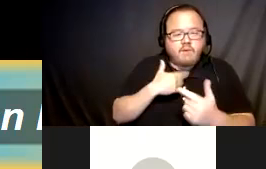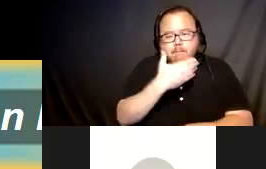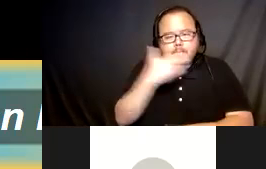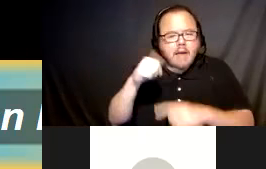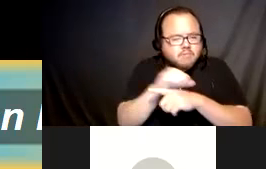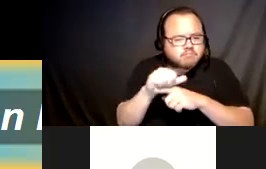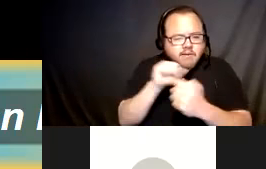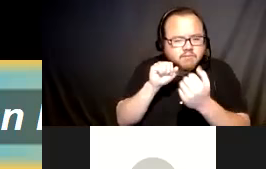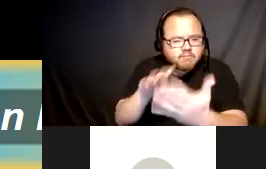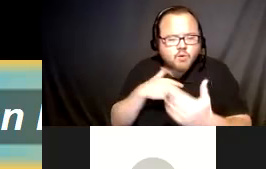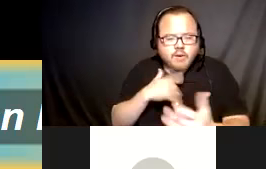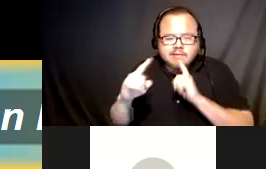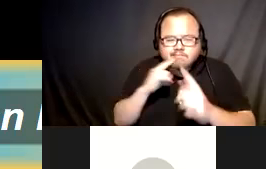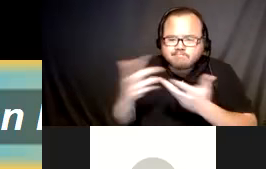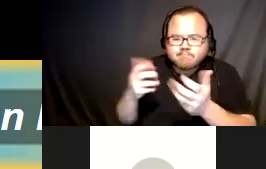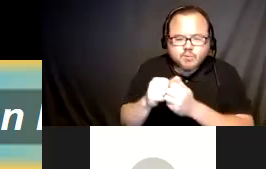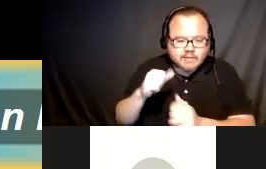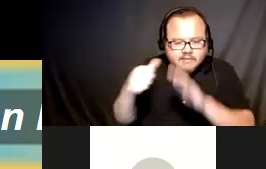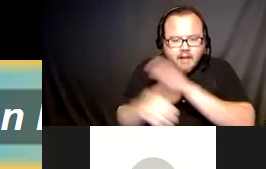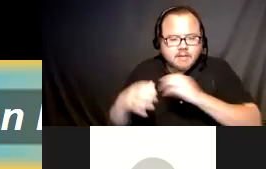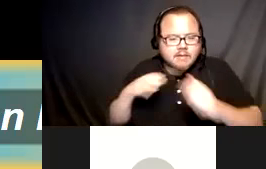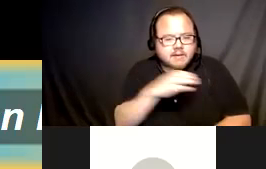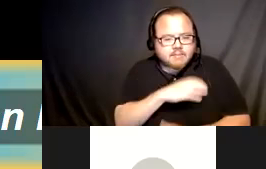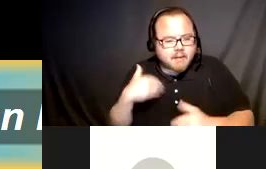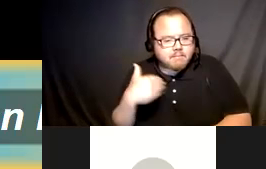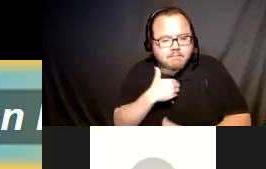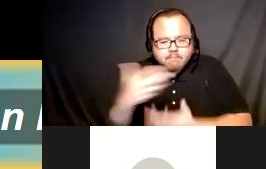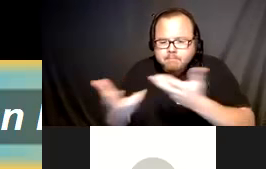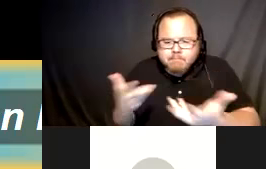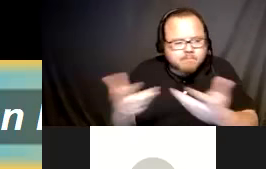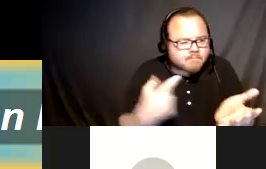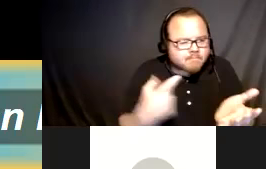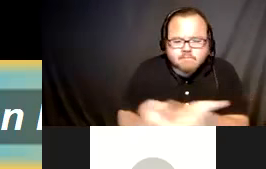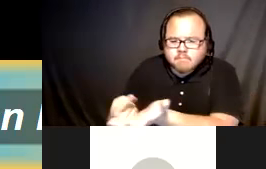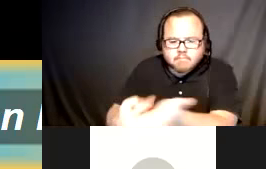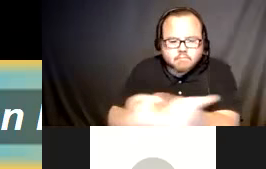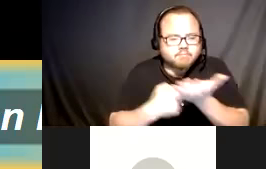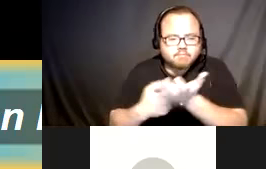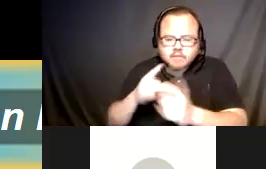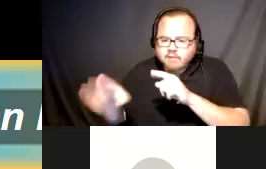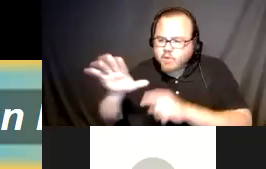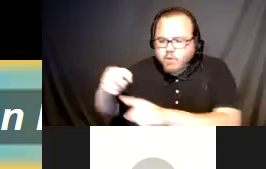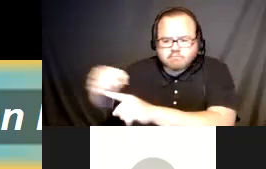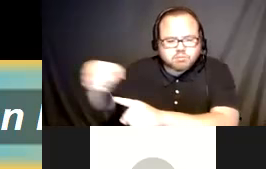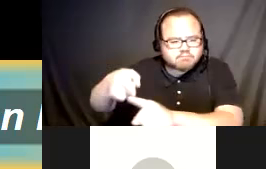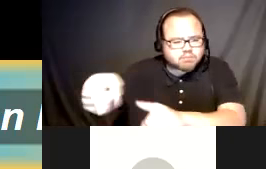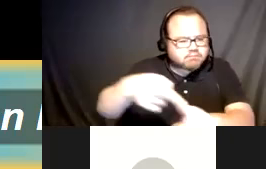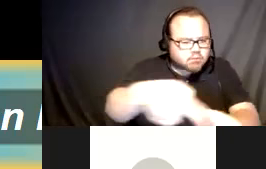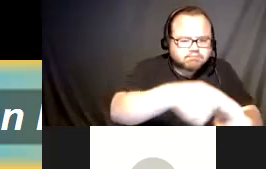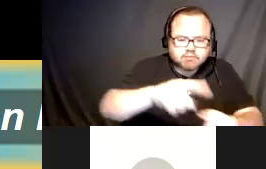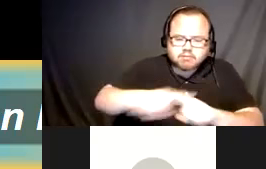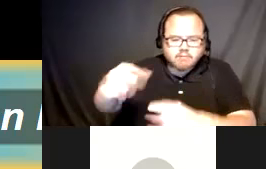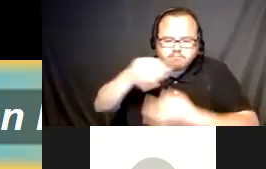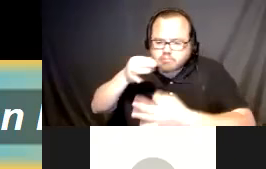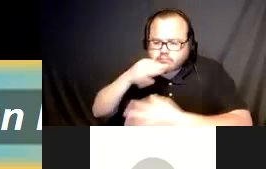practices by having dialogues with subcommittee members and bringing to the table everyone's different areas of expertise.